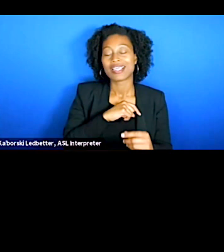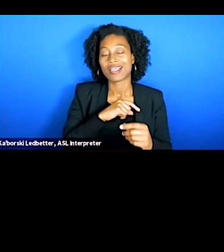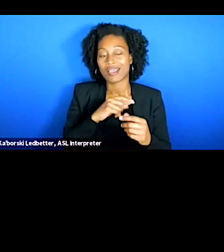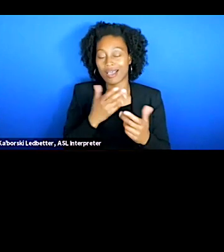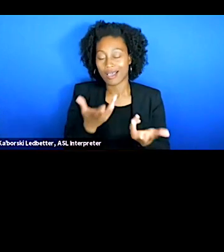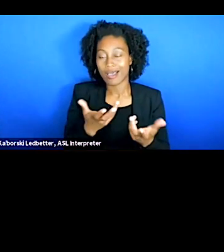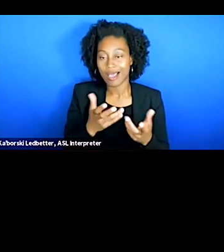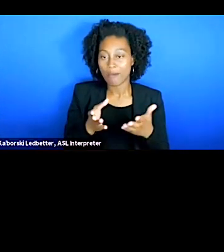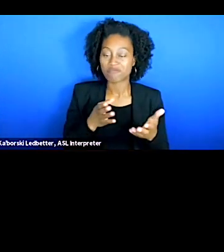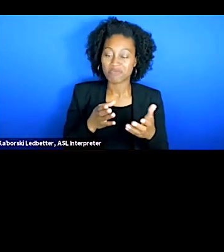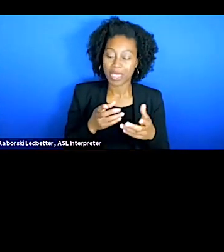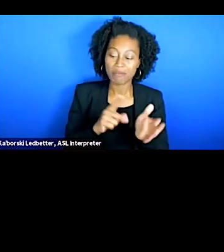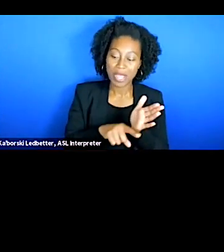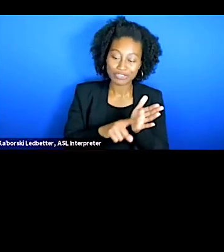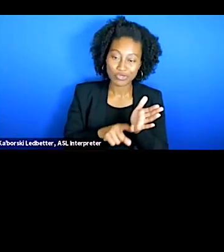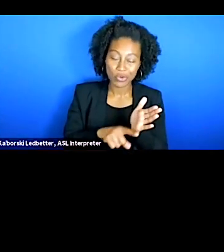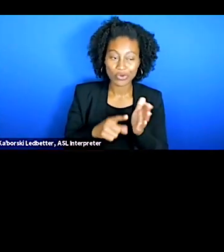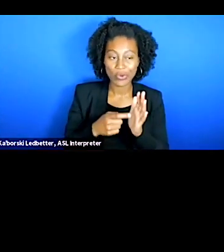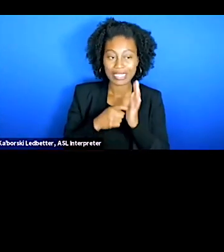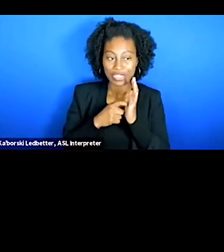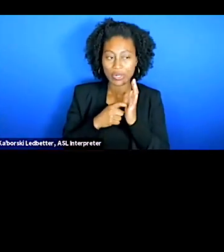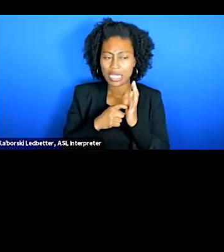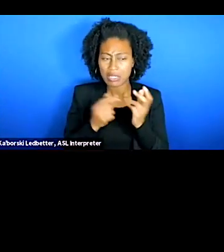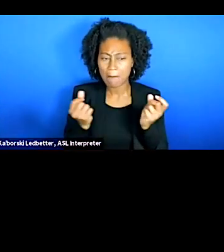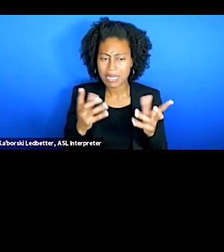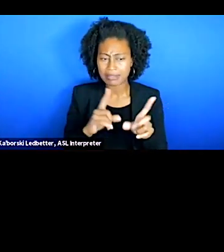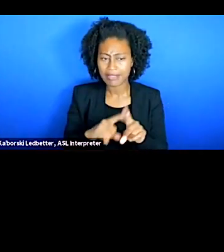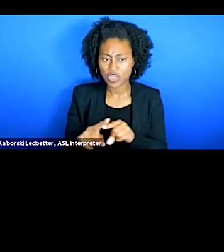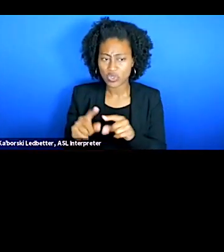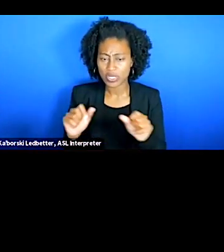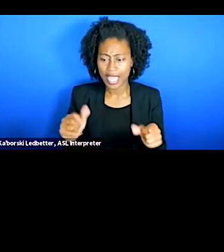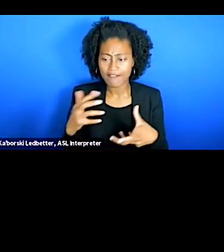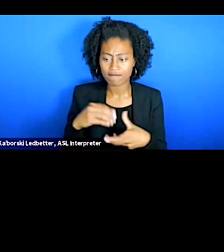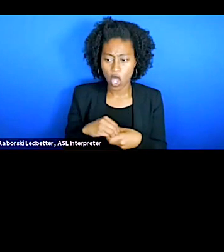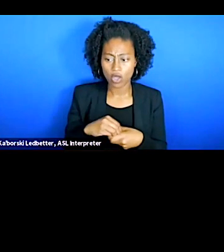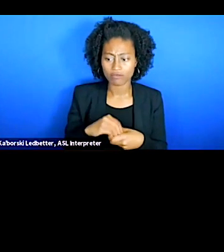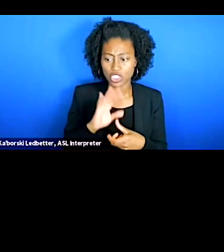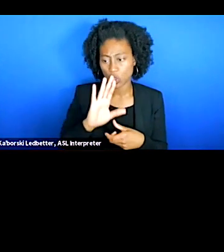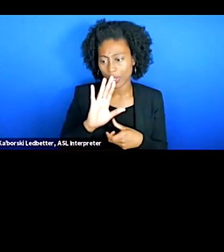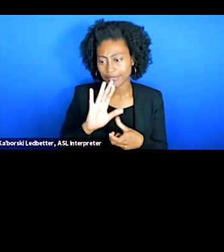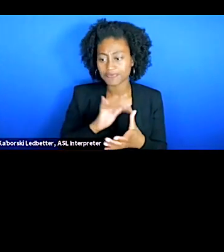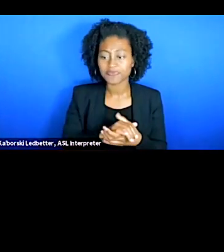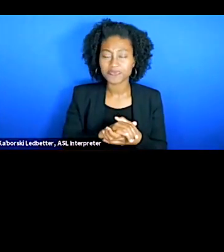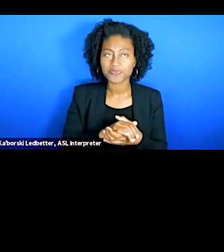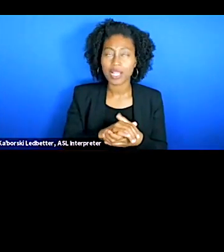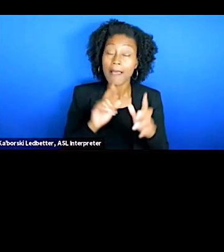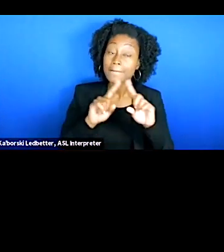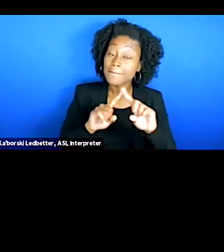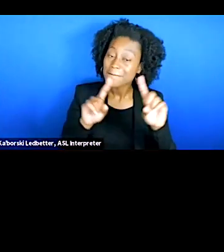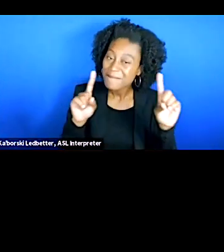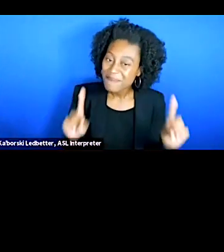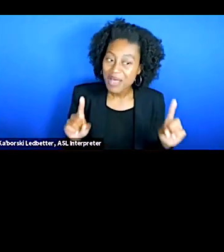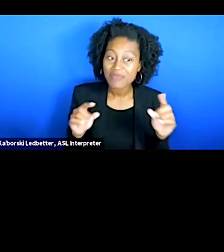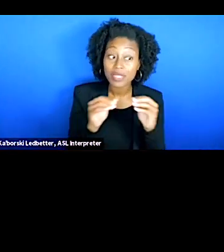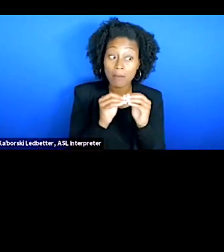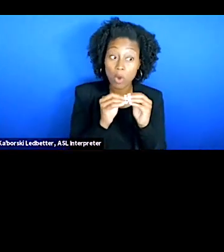There are many criteria that you could include in a quality appraisal. However, the more stringent you